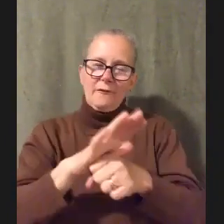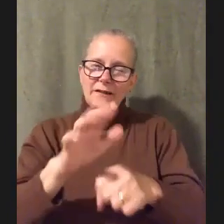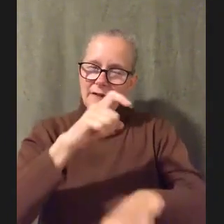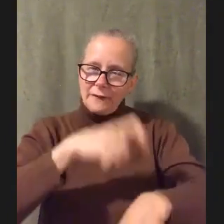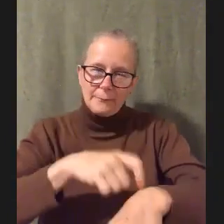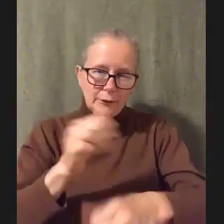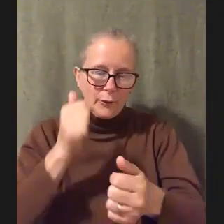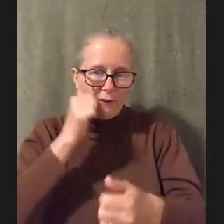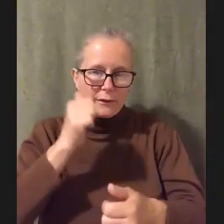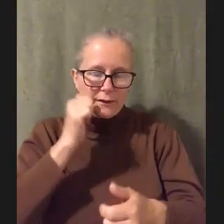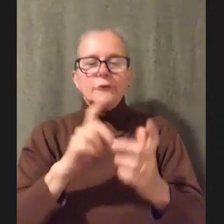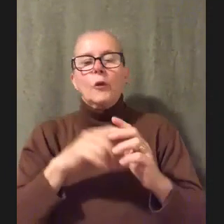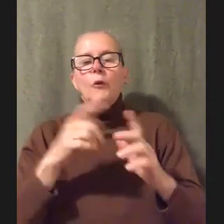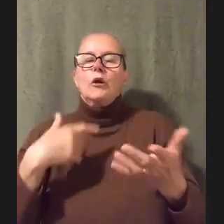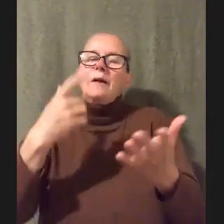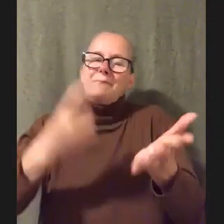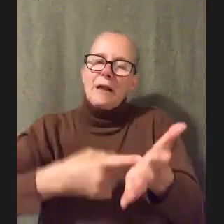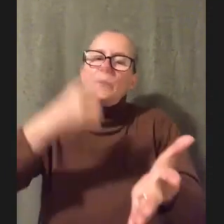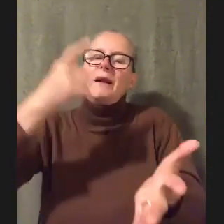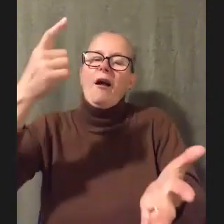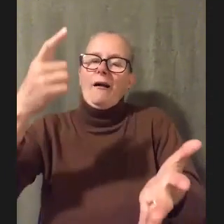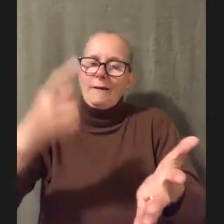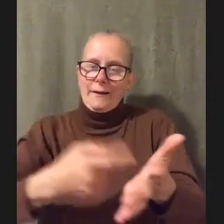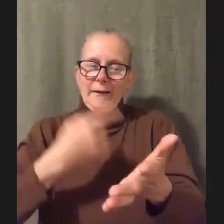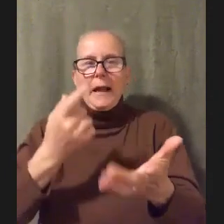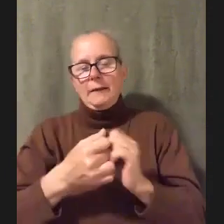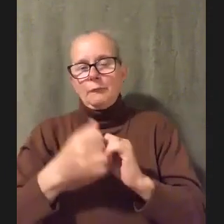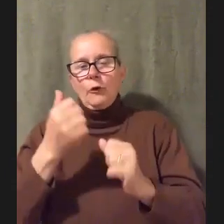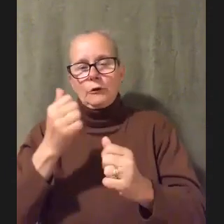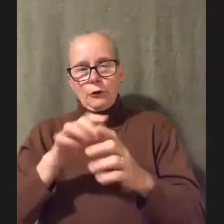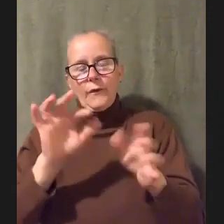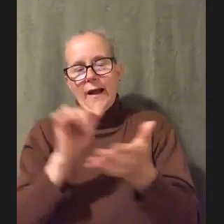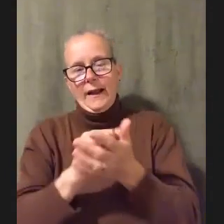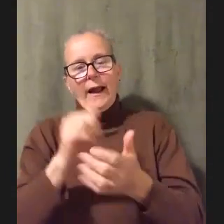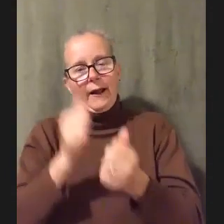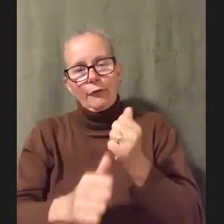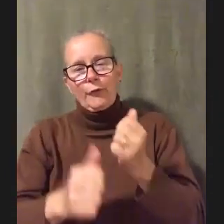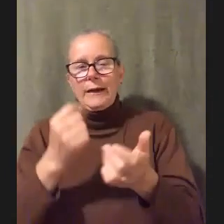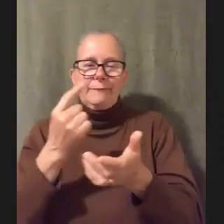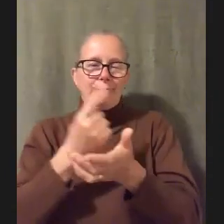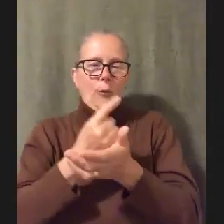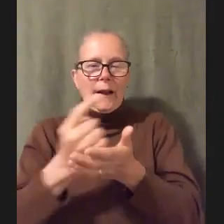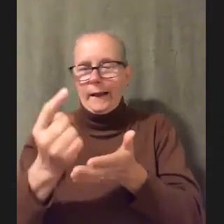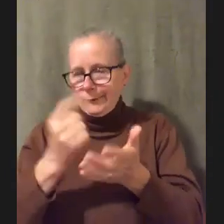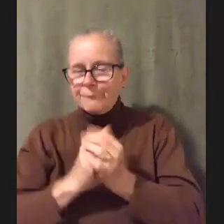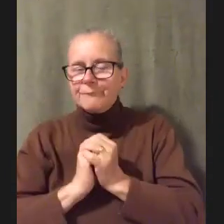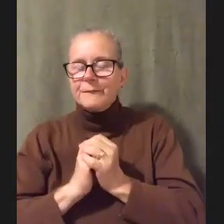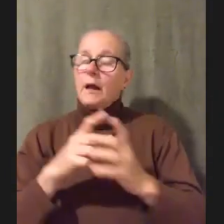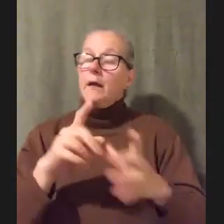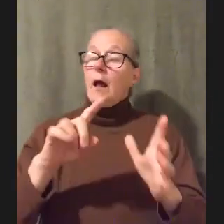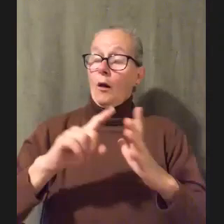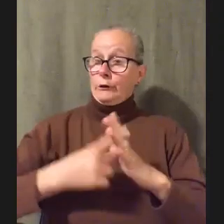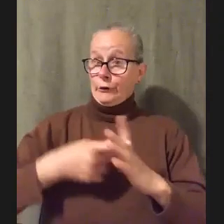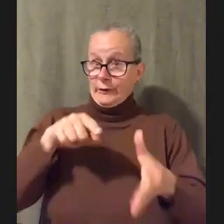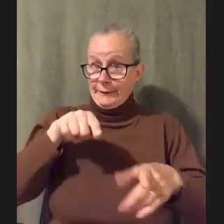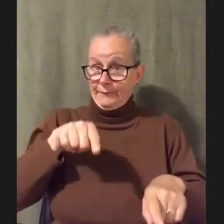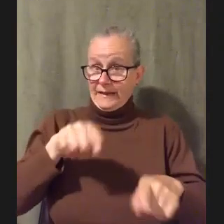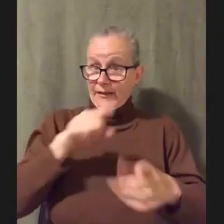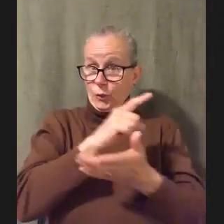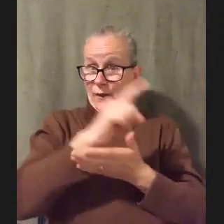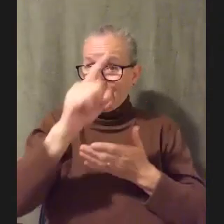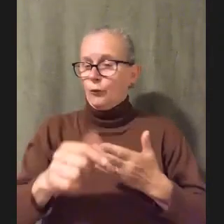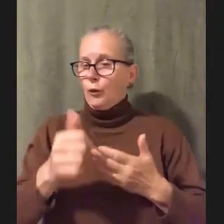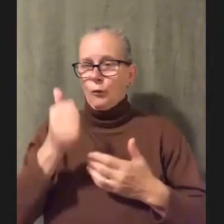do it periodically and update it every few weeks. I did want to say that starting this weekend, we will not